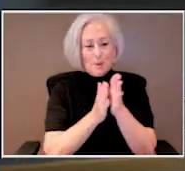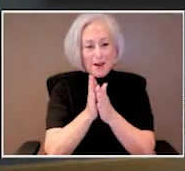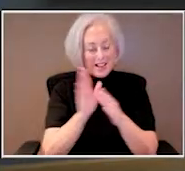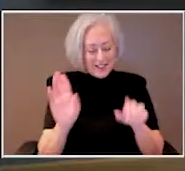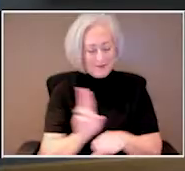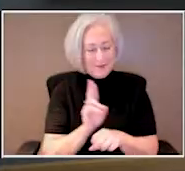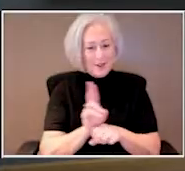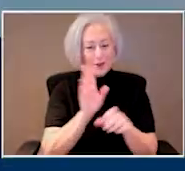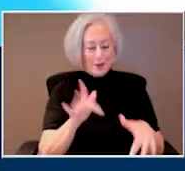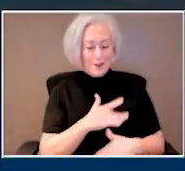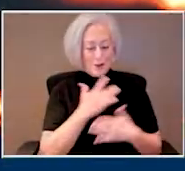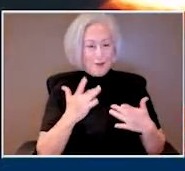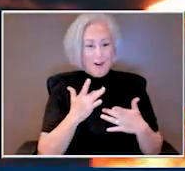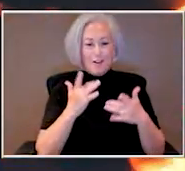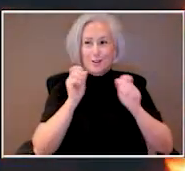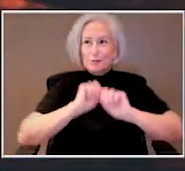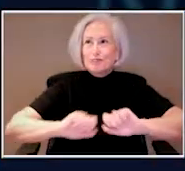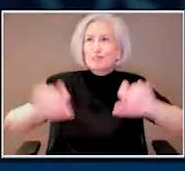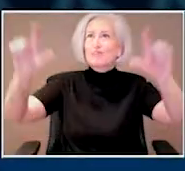doctor's office.